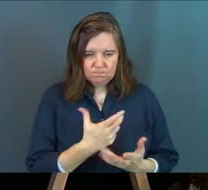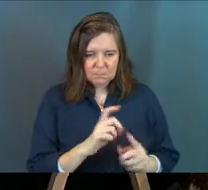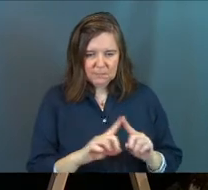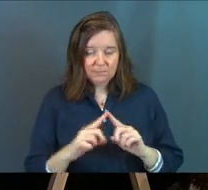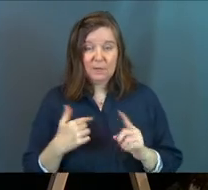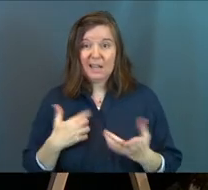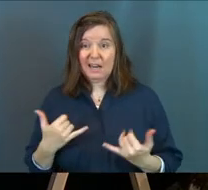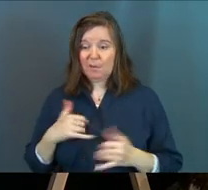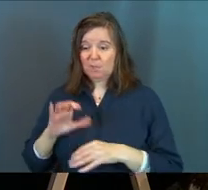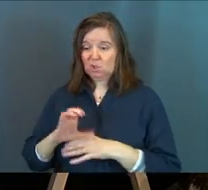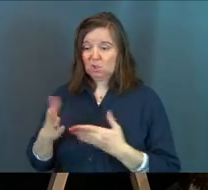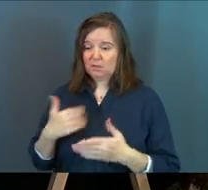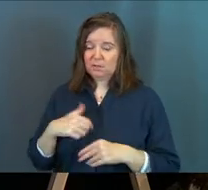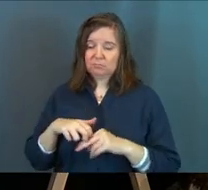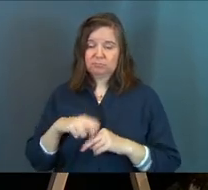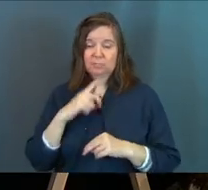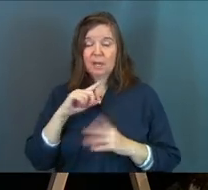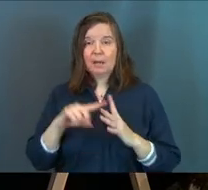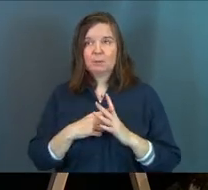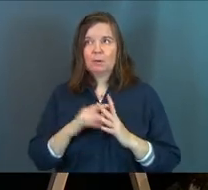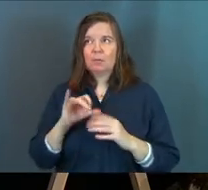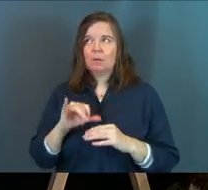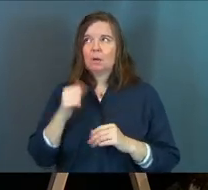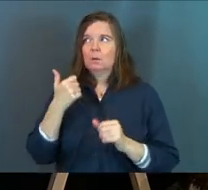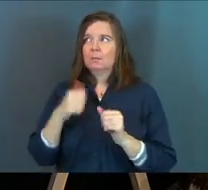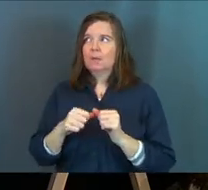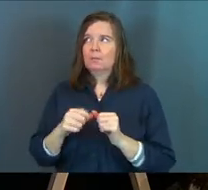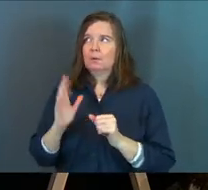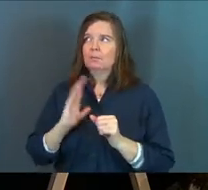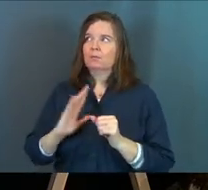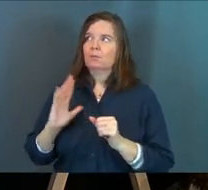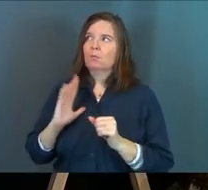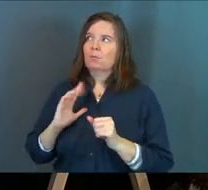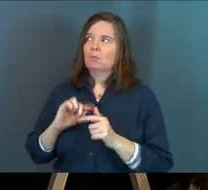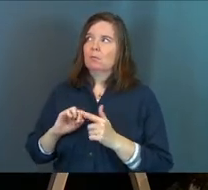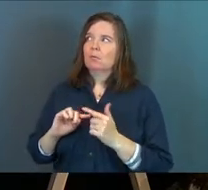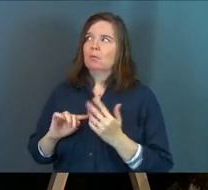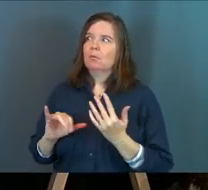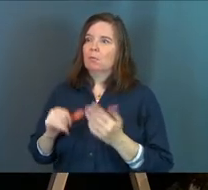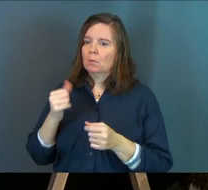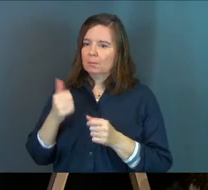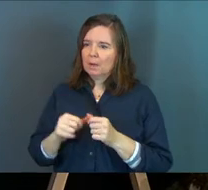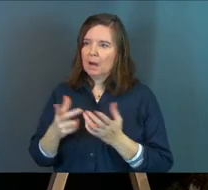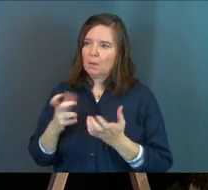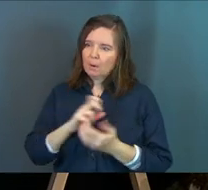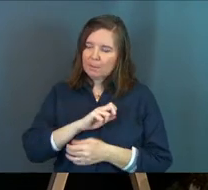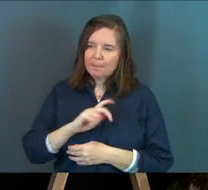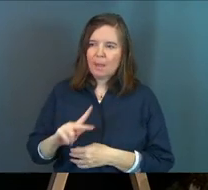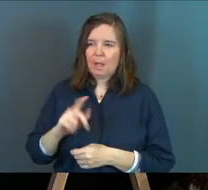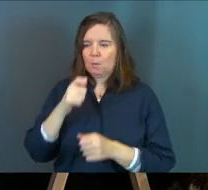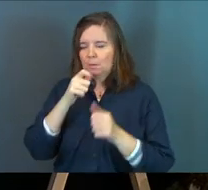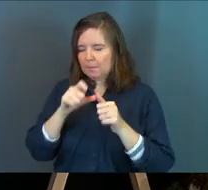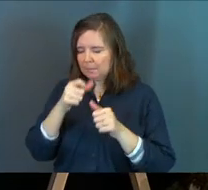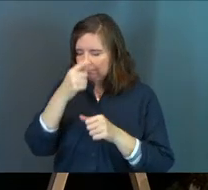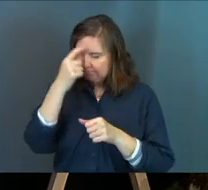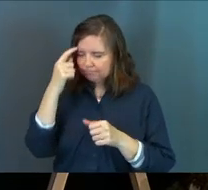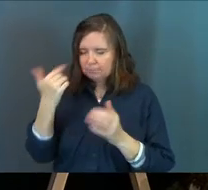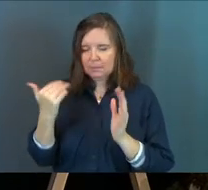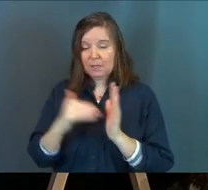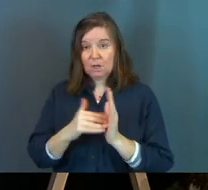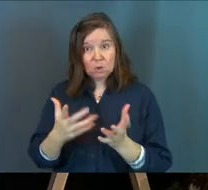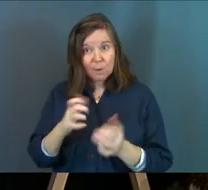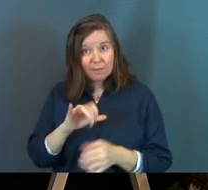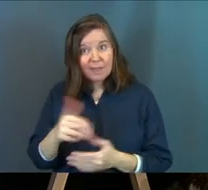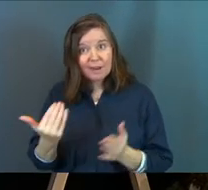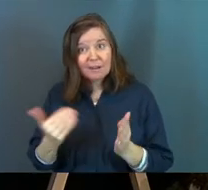And here I am in this church service, and I'm starting to remember. I'm starting to remember what it used to be like. And I want to be back there again. Do you want to be back